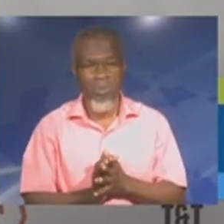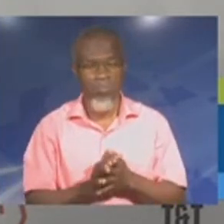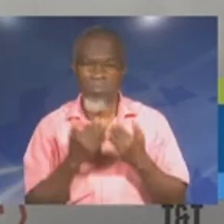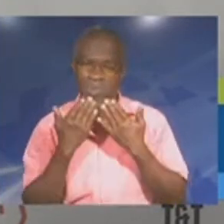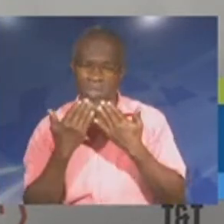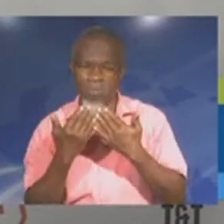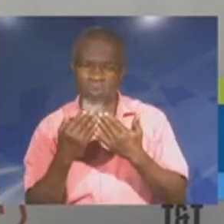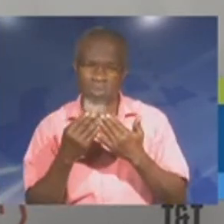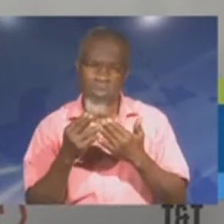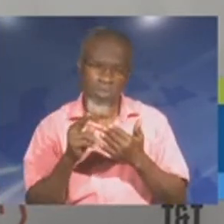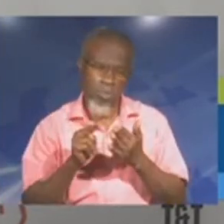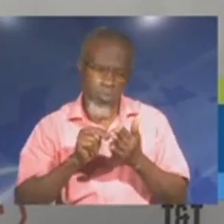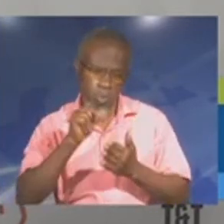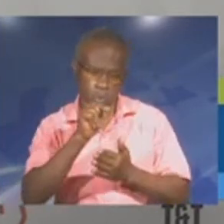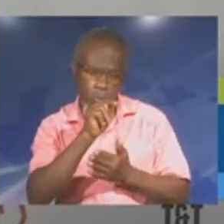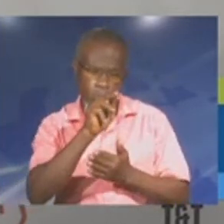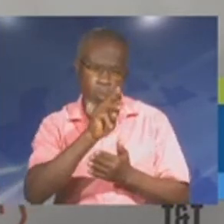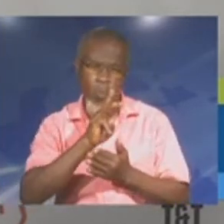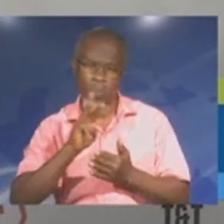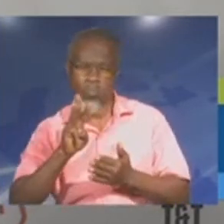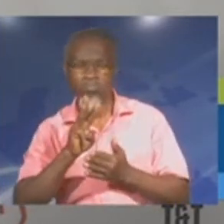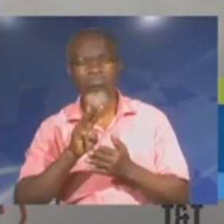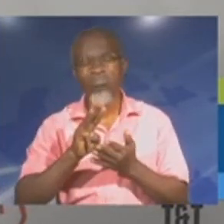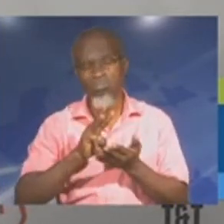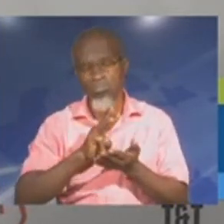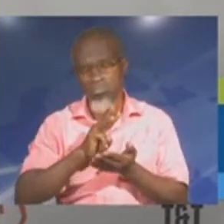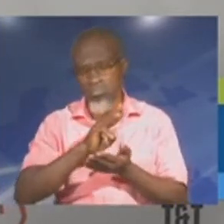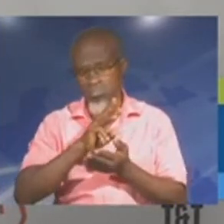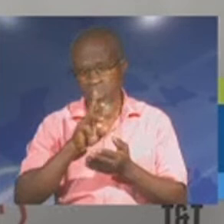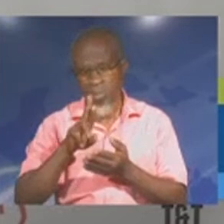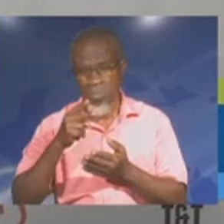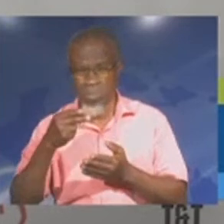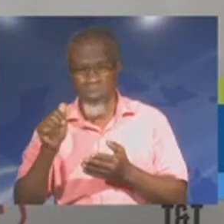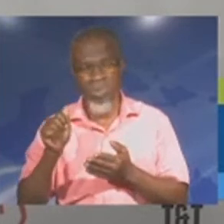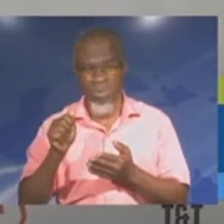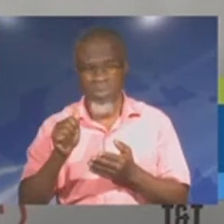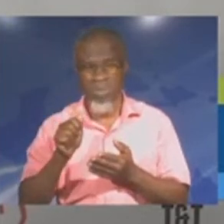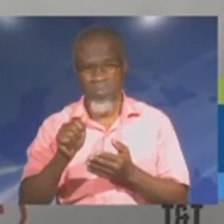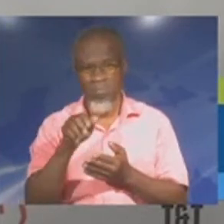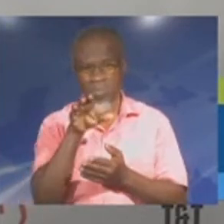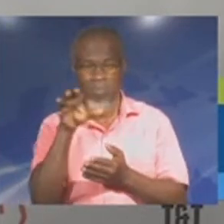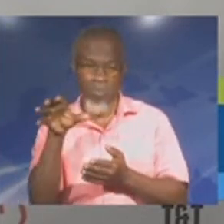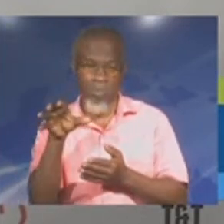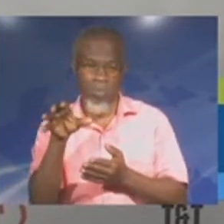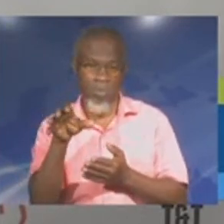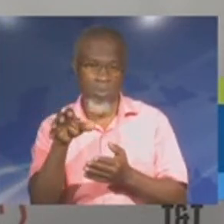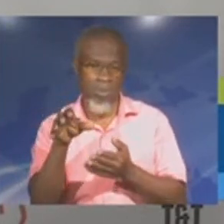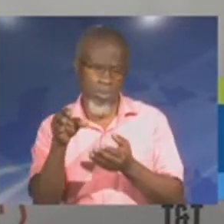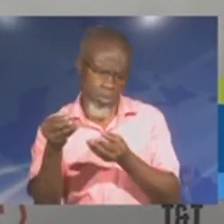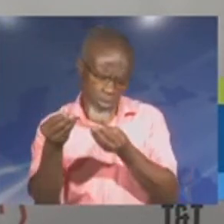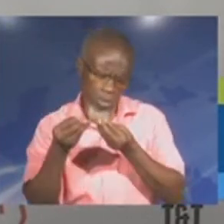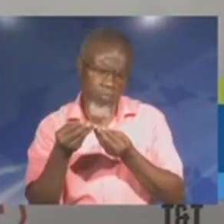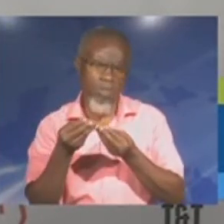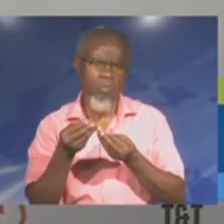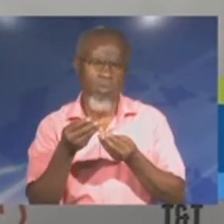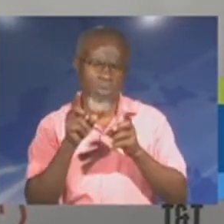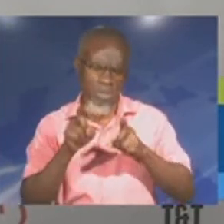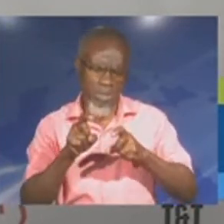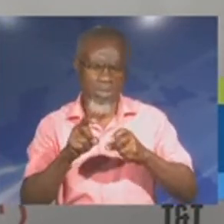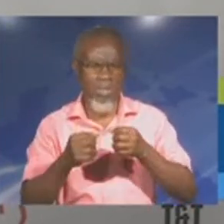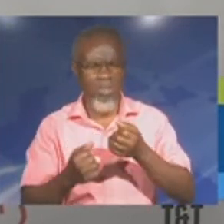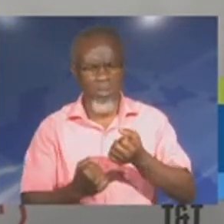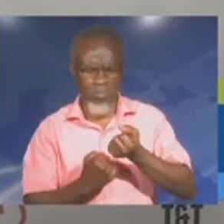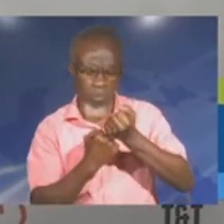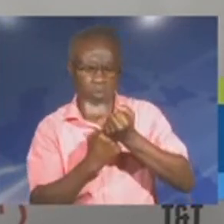immense psychological support that aids in our work-life balance. Additionally, mention must be made